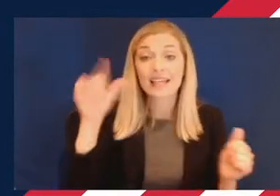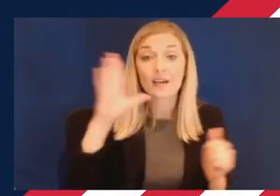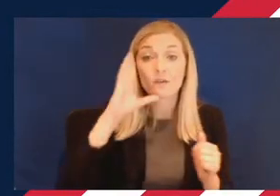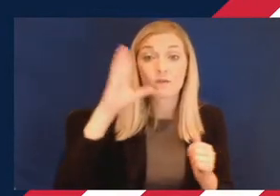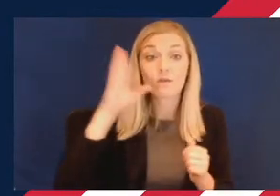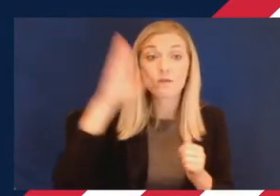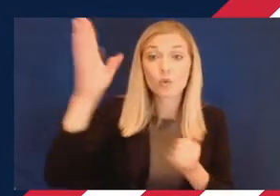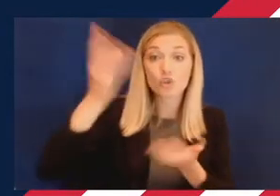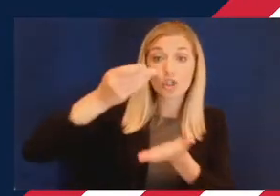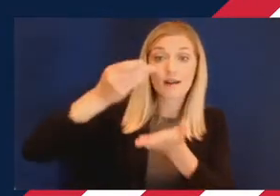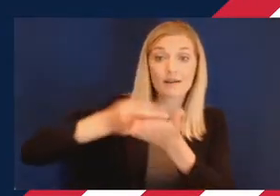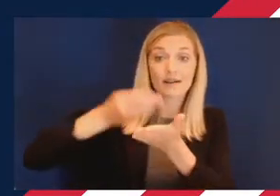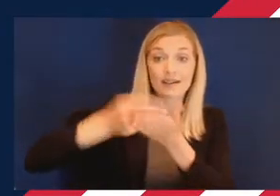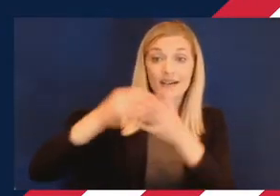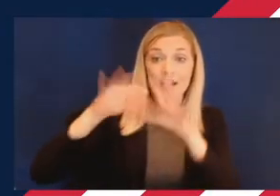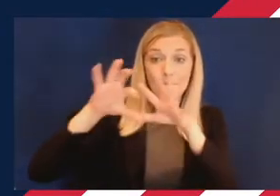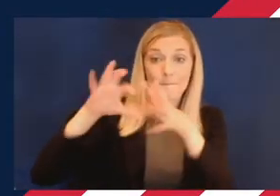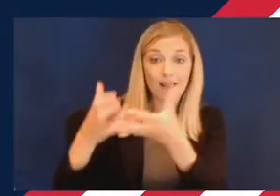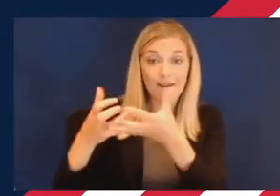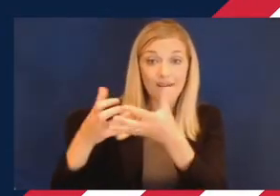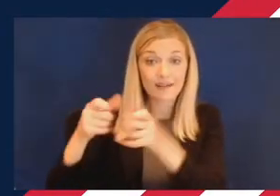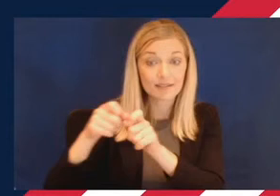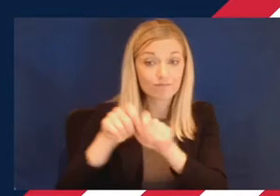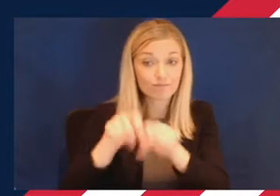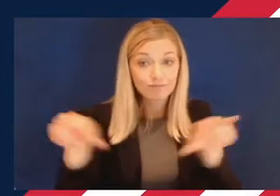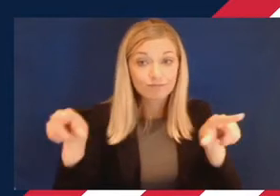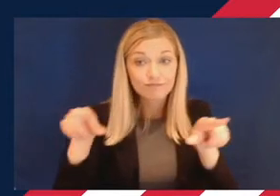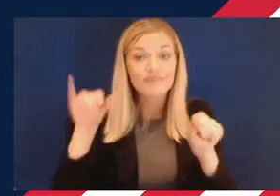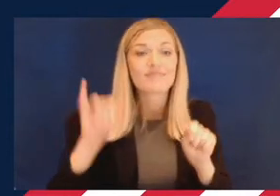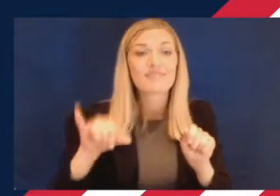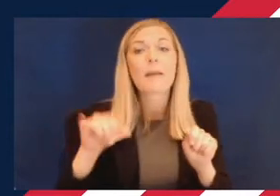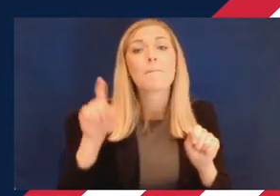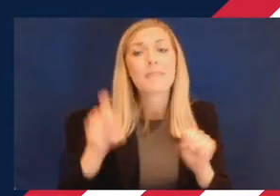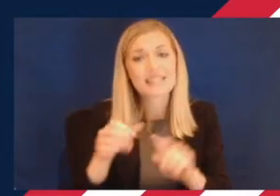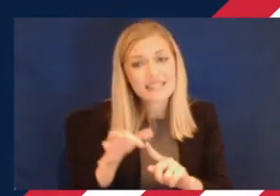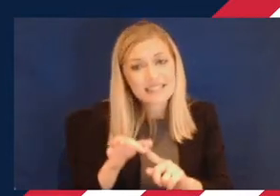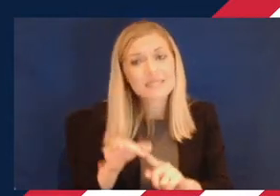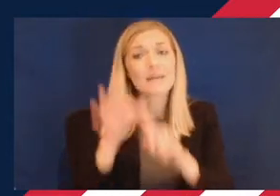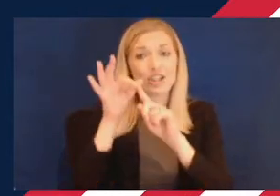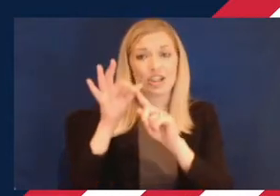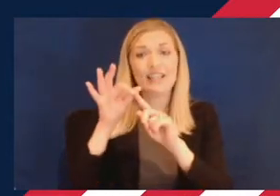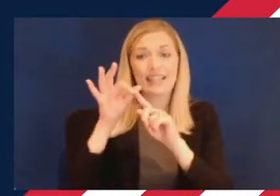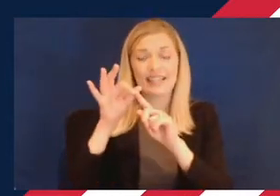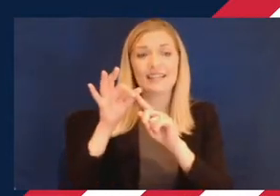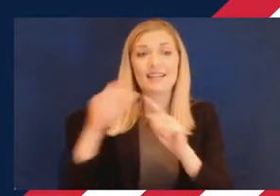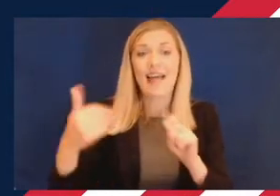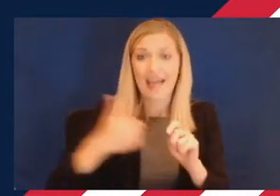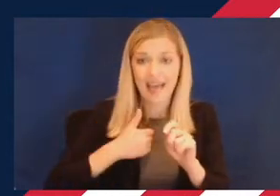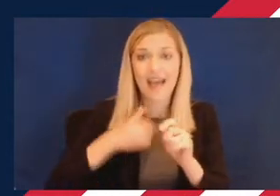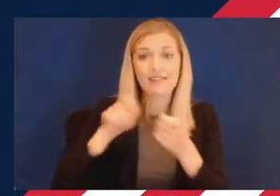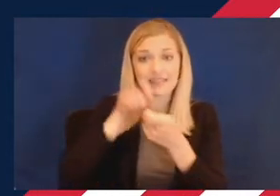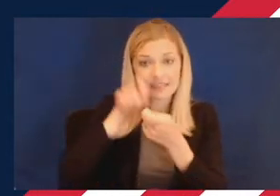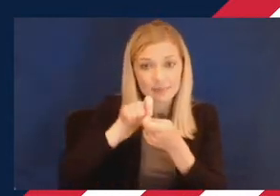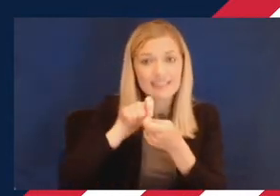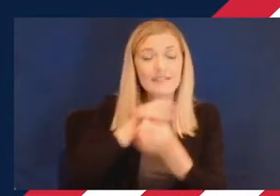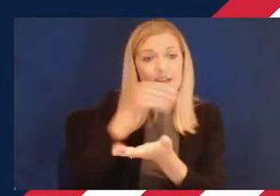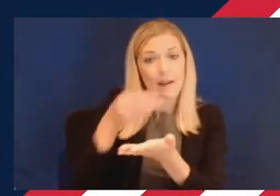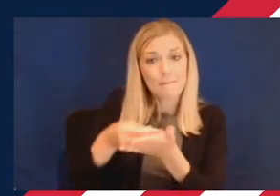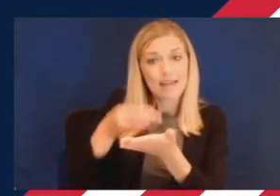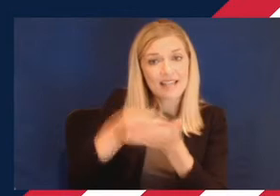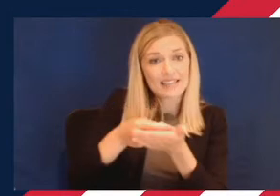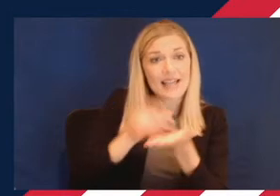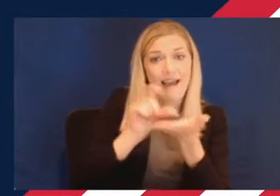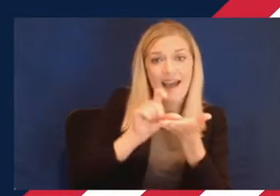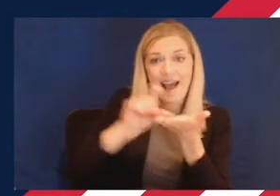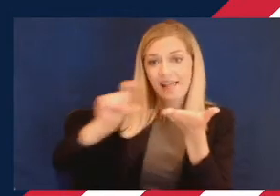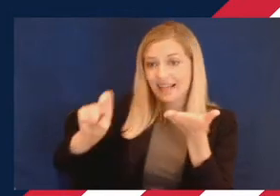money for our SPED students, so that it doesn't go into the general fund, but is actually allocated to address the needs of our special